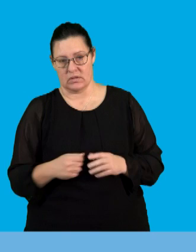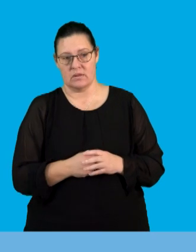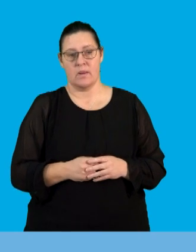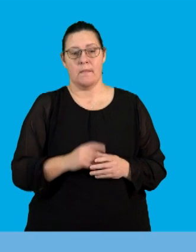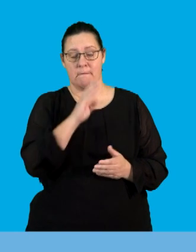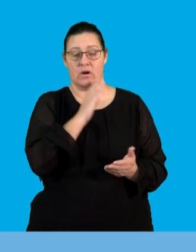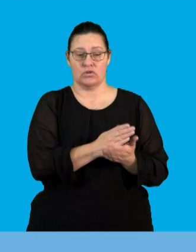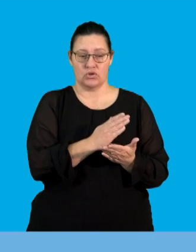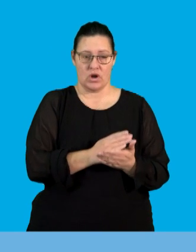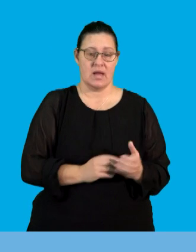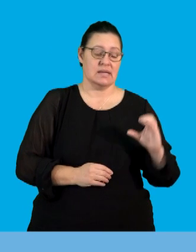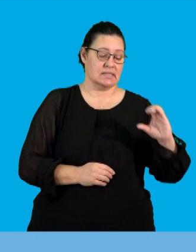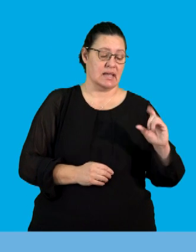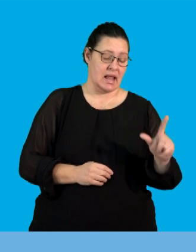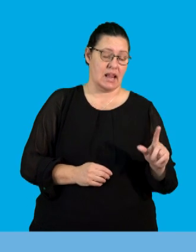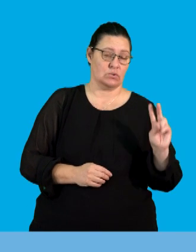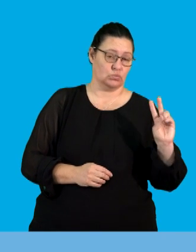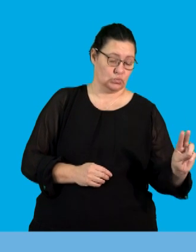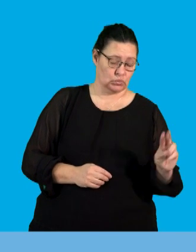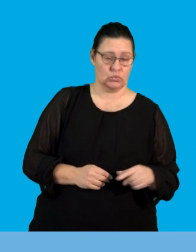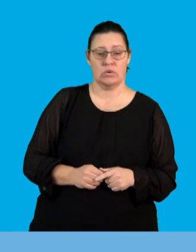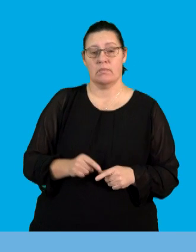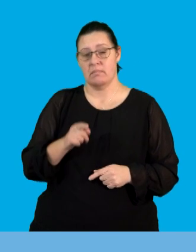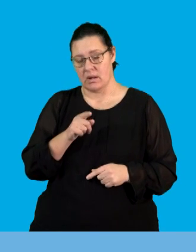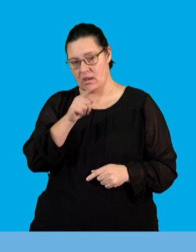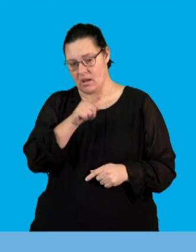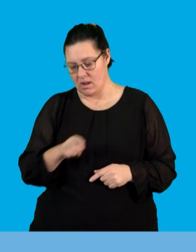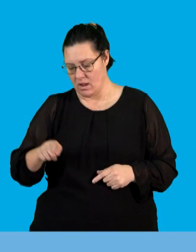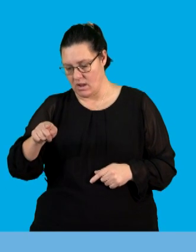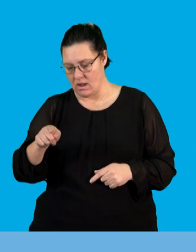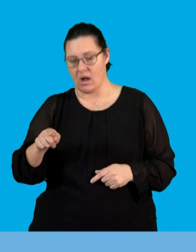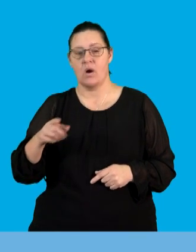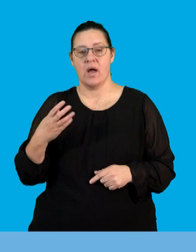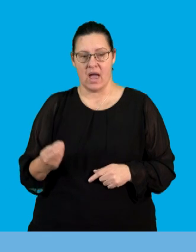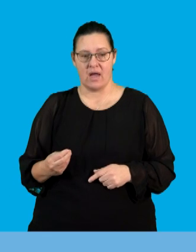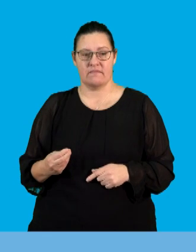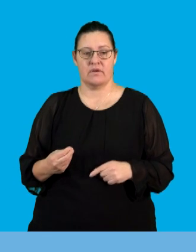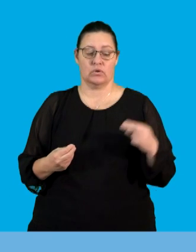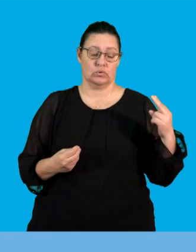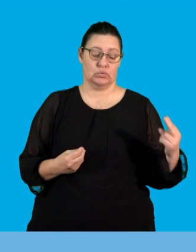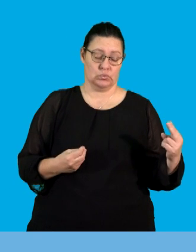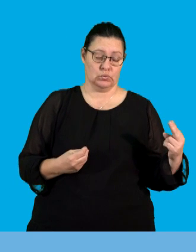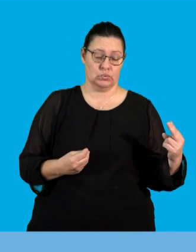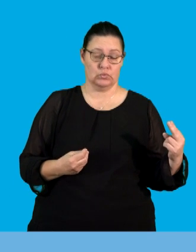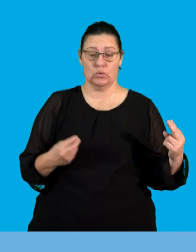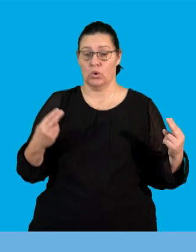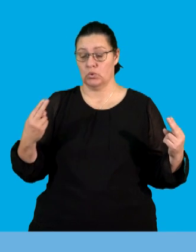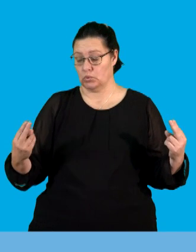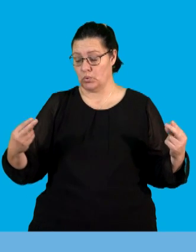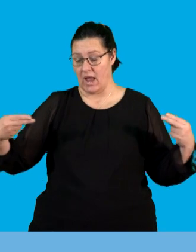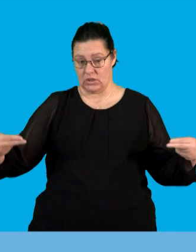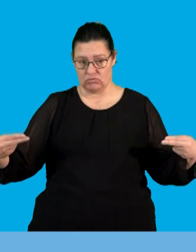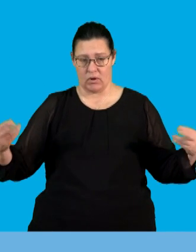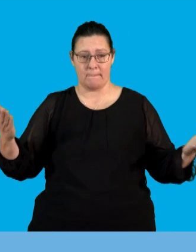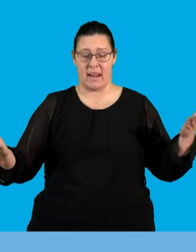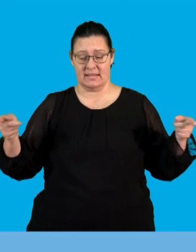now make us to have 2 hydrogen atoms and 2 chlorine atoms. Because now we have 2 hydrogen atoms, that